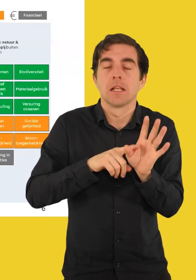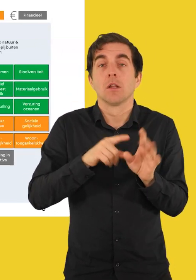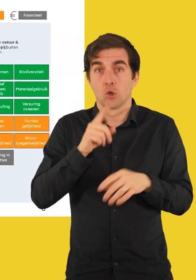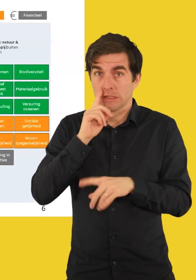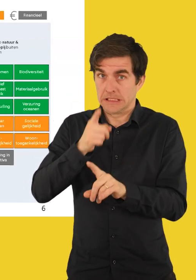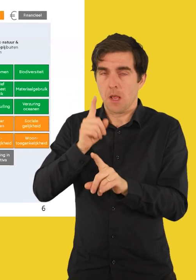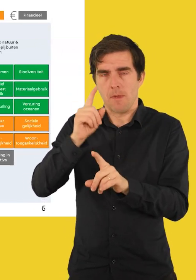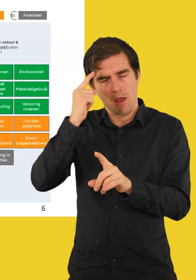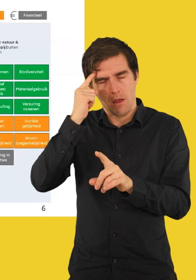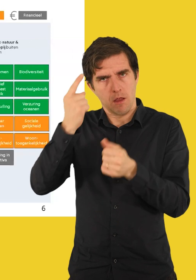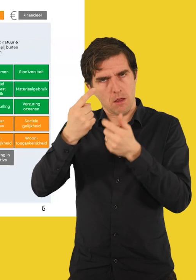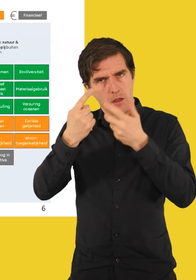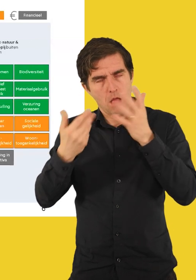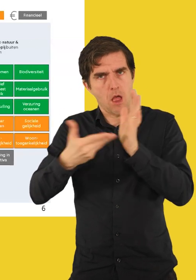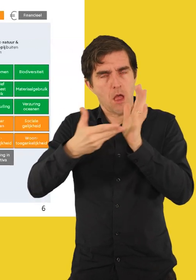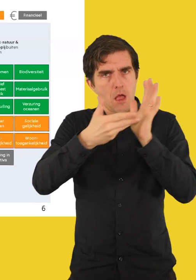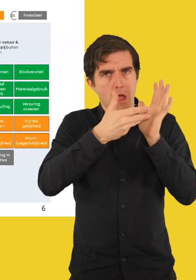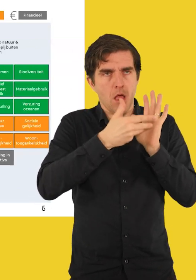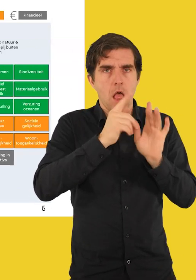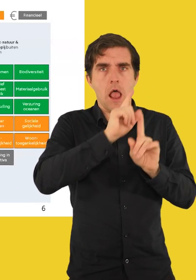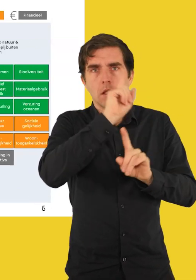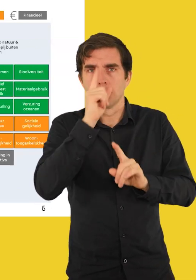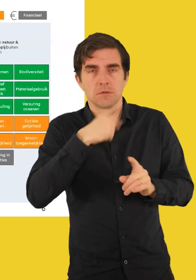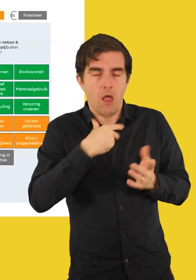picture of the taxonomy. Unfortunately, we only have it in Dutch.